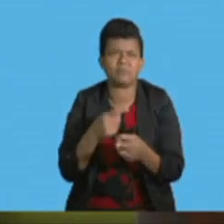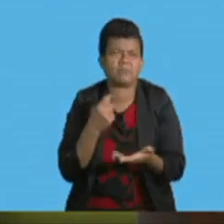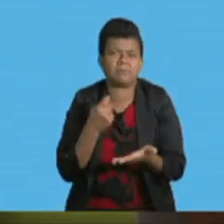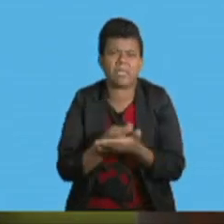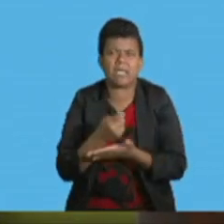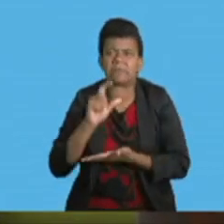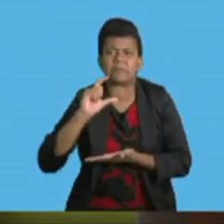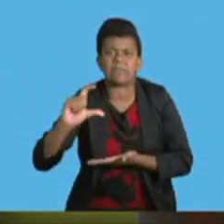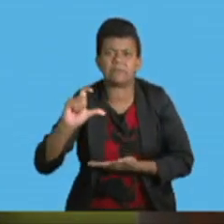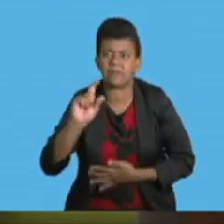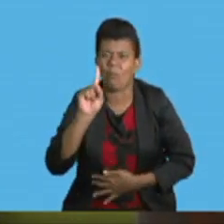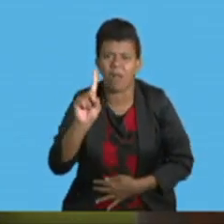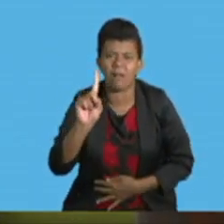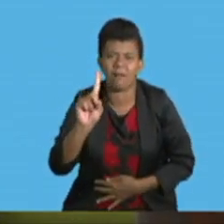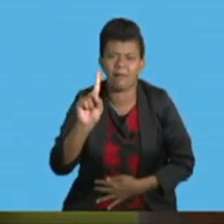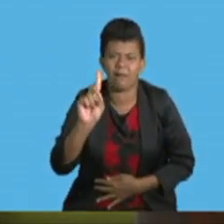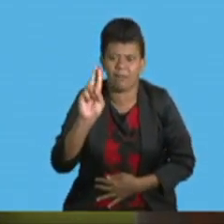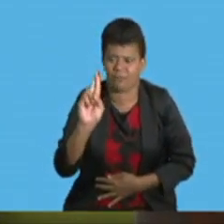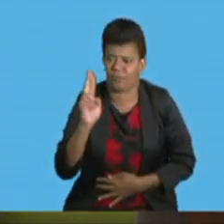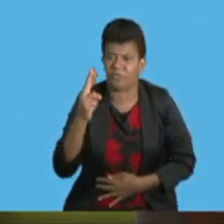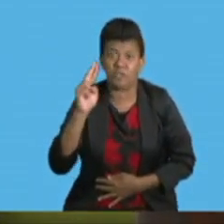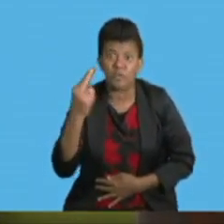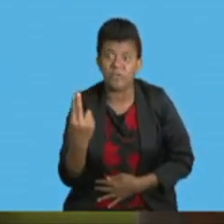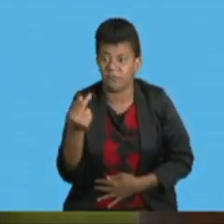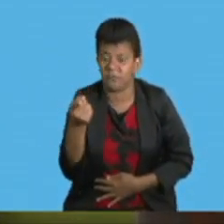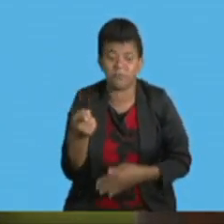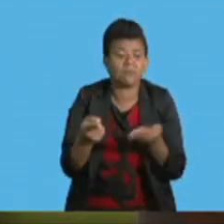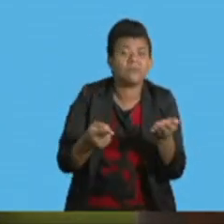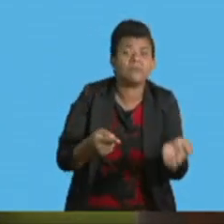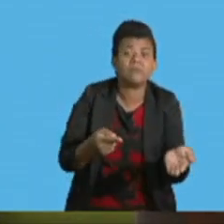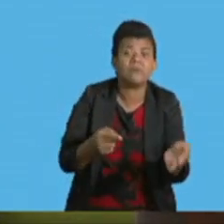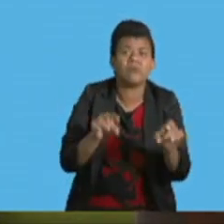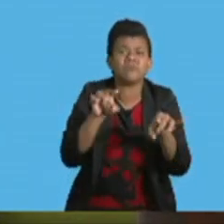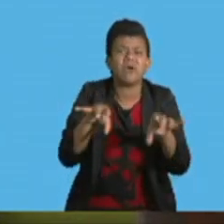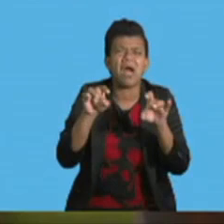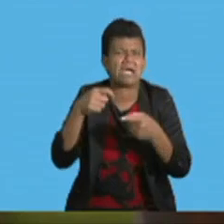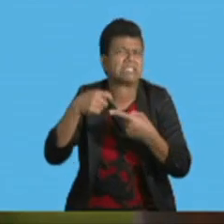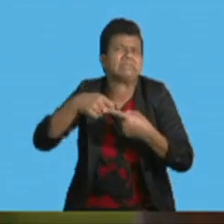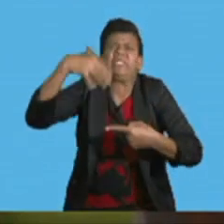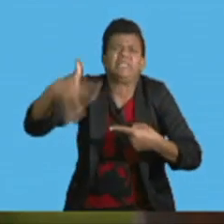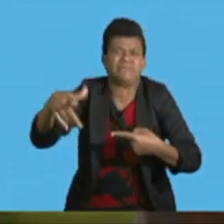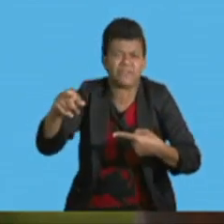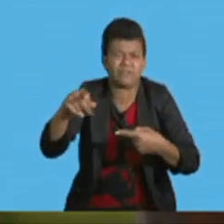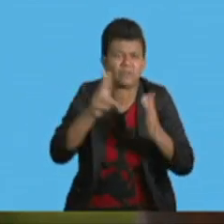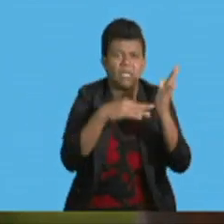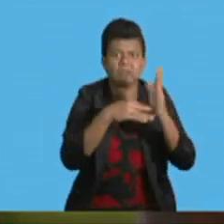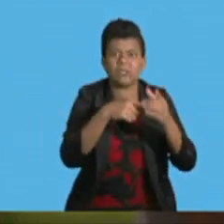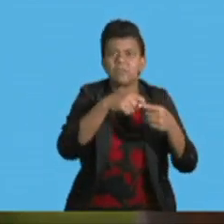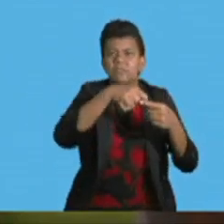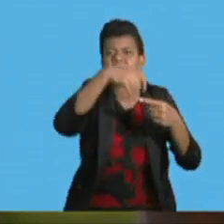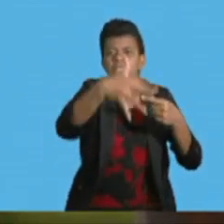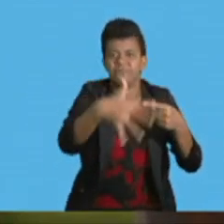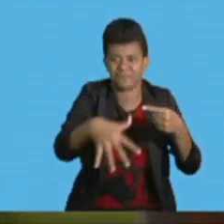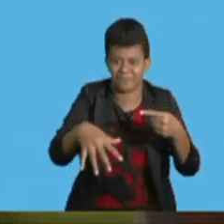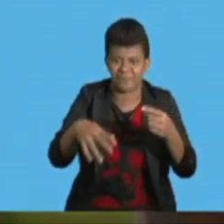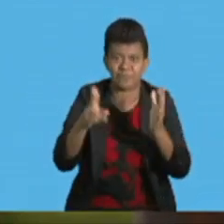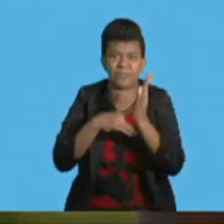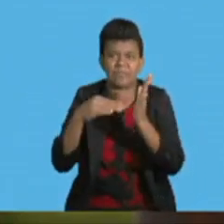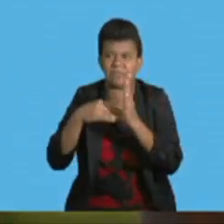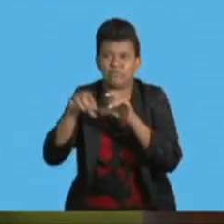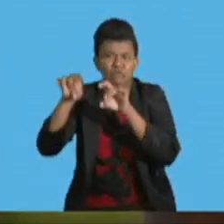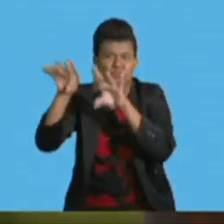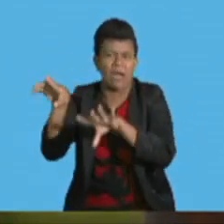have 47.5 cents, parts of Australia where they have 47.2 cents, Tonga where they have 89.4 cents per